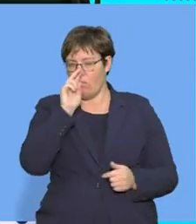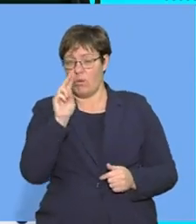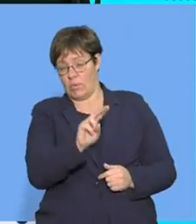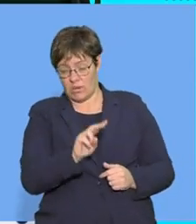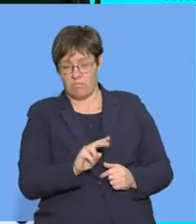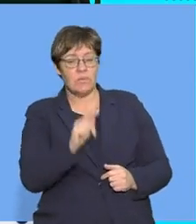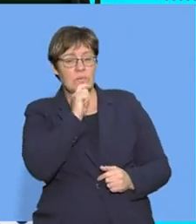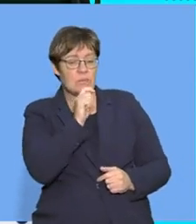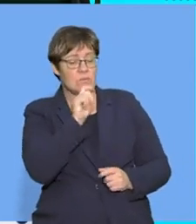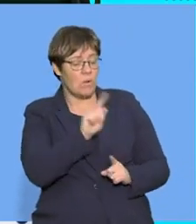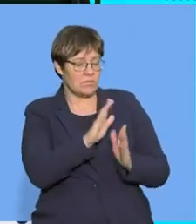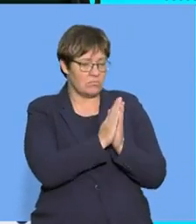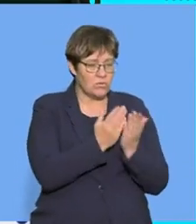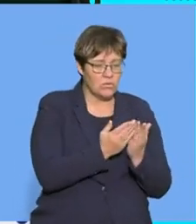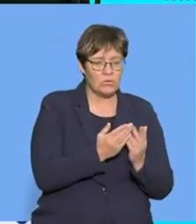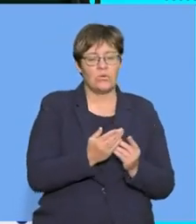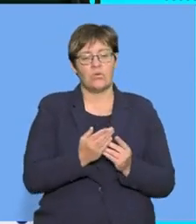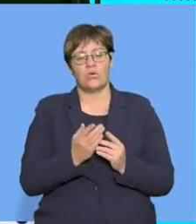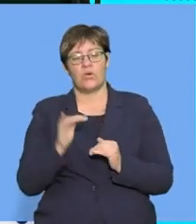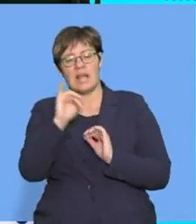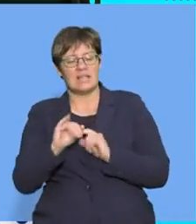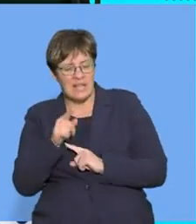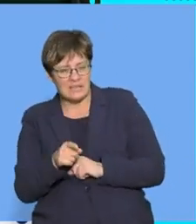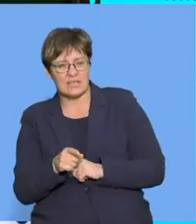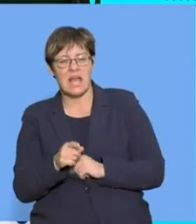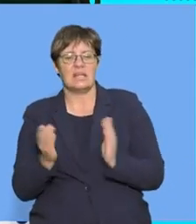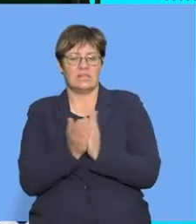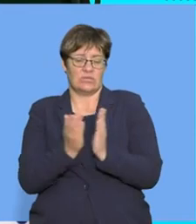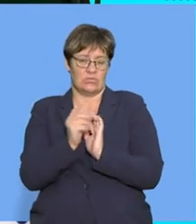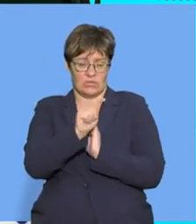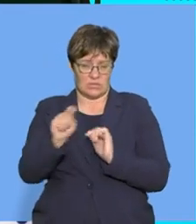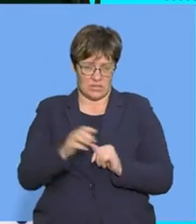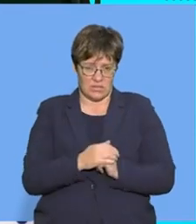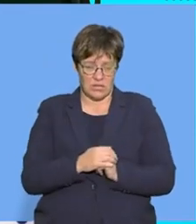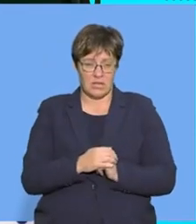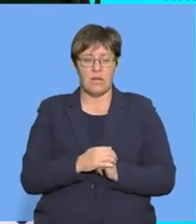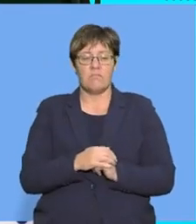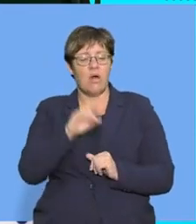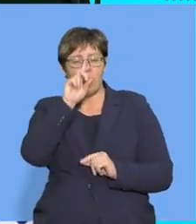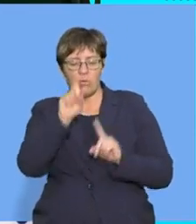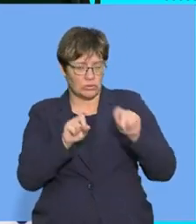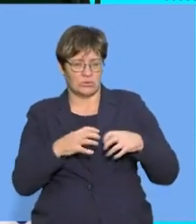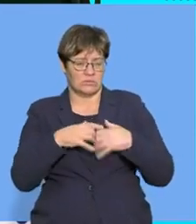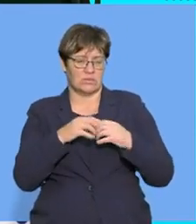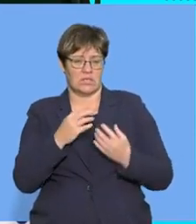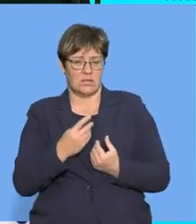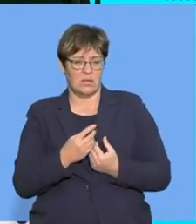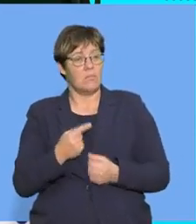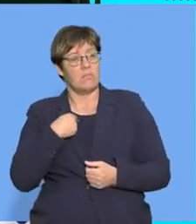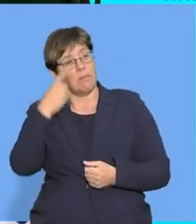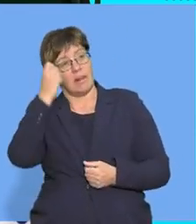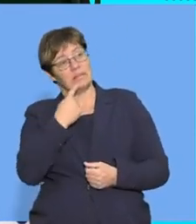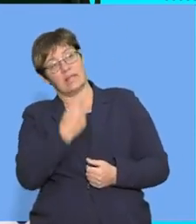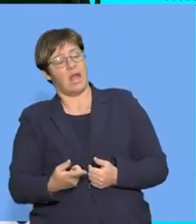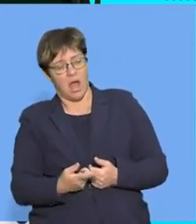your textbooks, the internet, and even your teachers at school. Ask them questions. Don't only believe everything that we